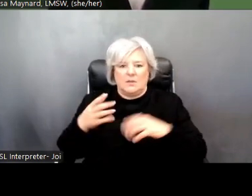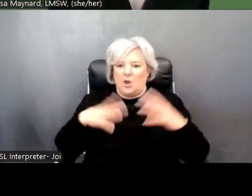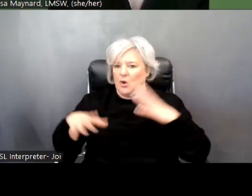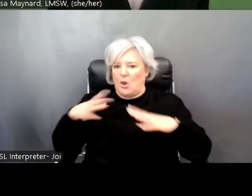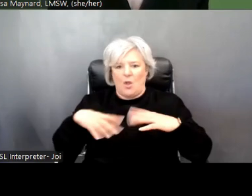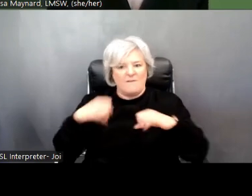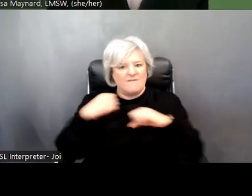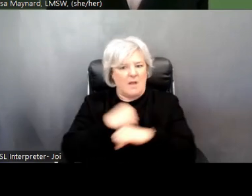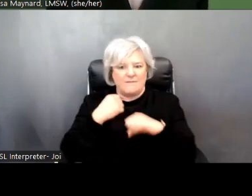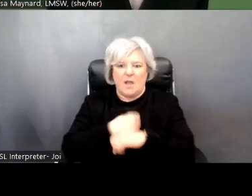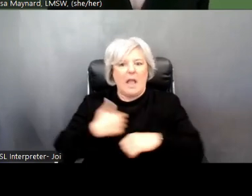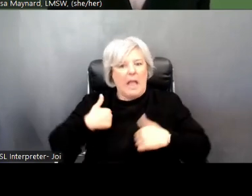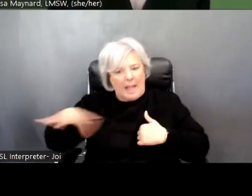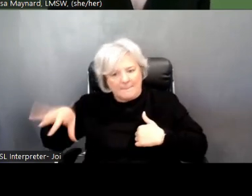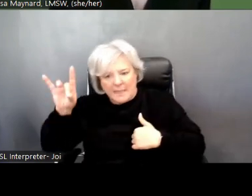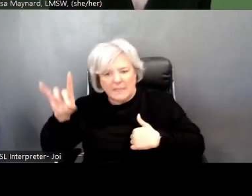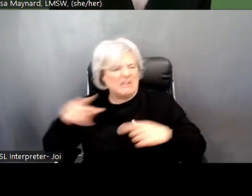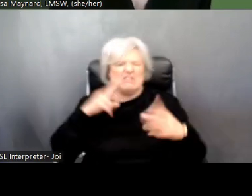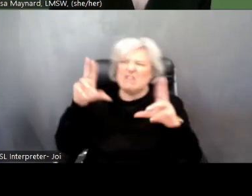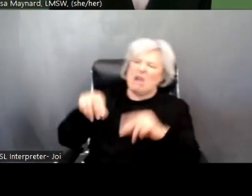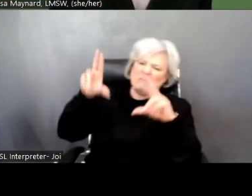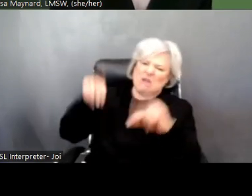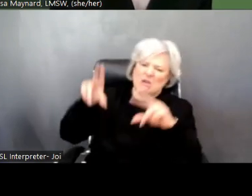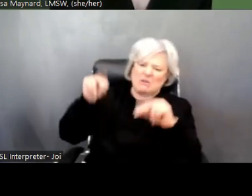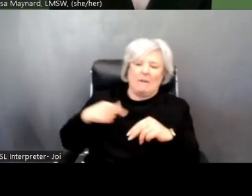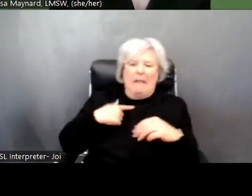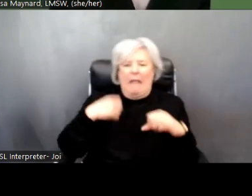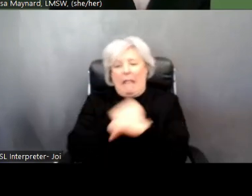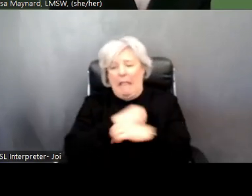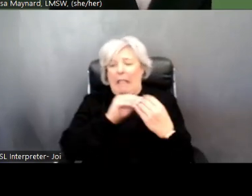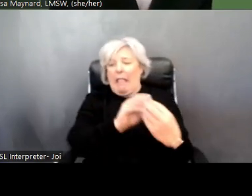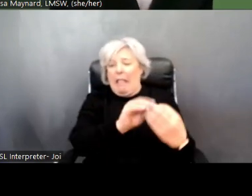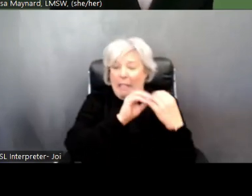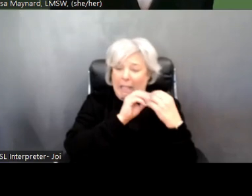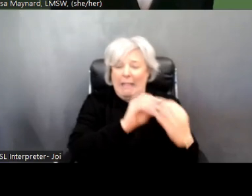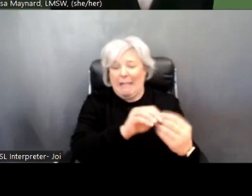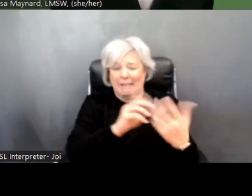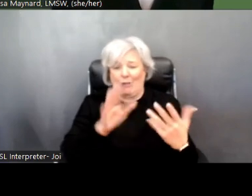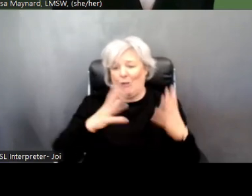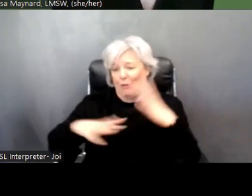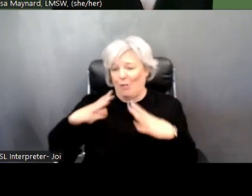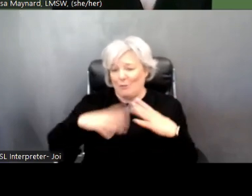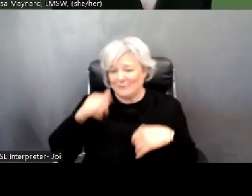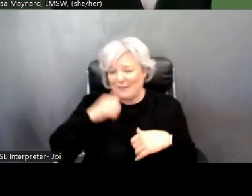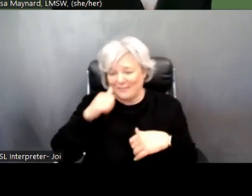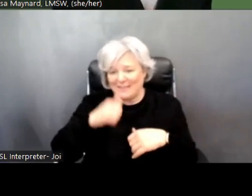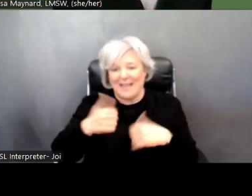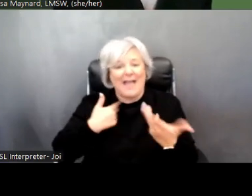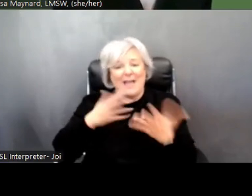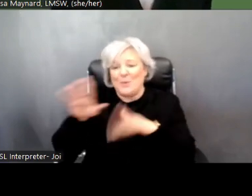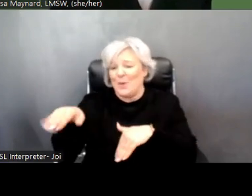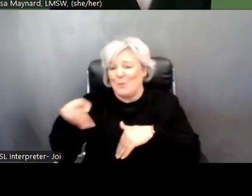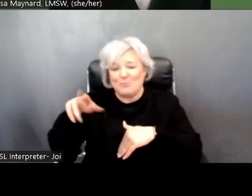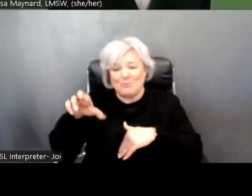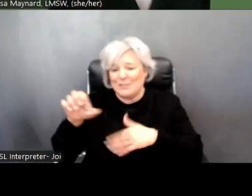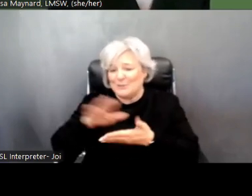wear. Well, I guess I fought every day about what she was going to wear, right? I didn't want her going to preschool in